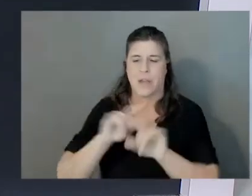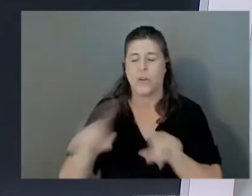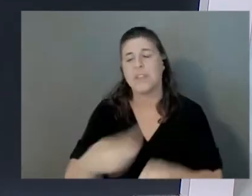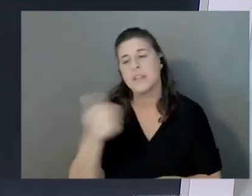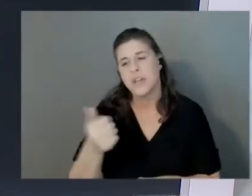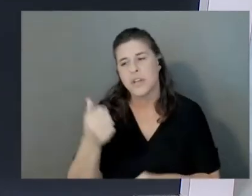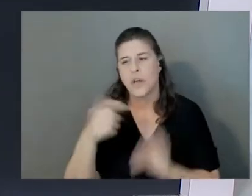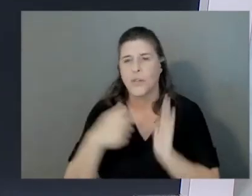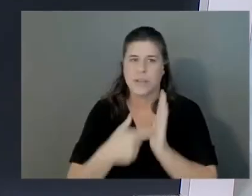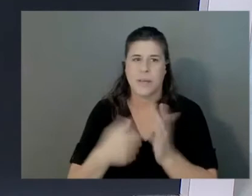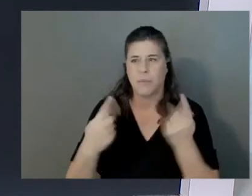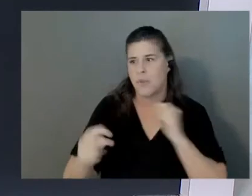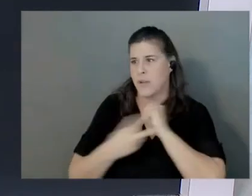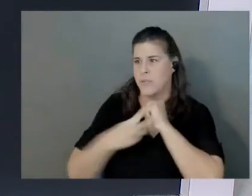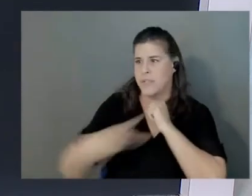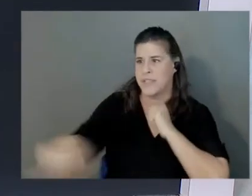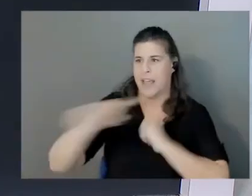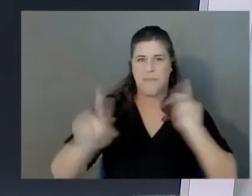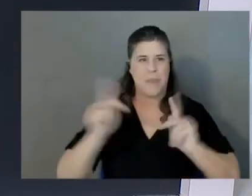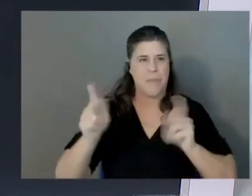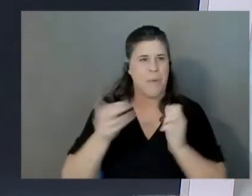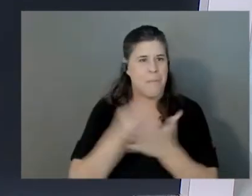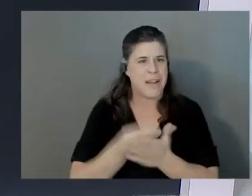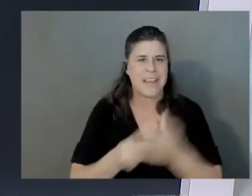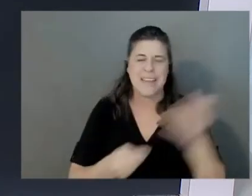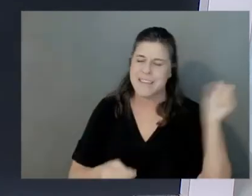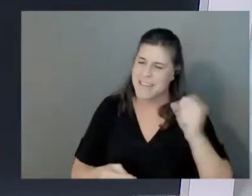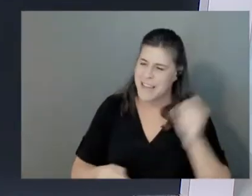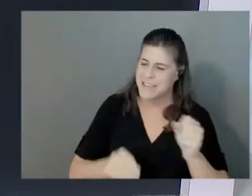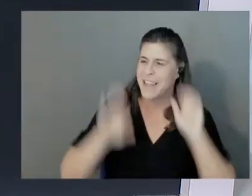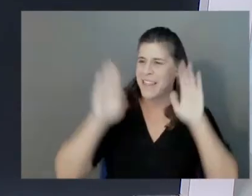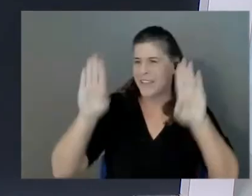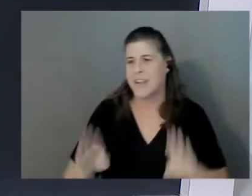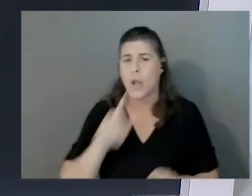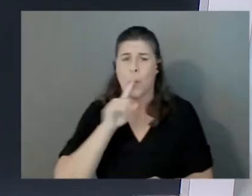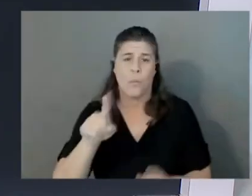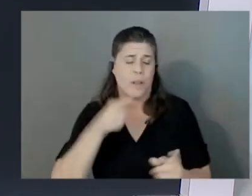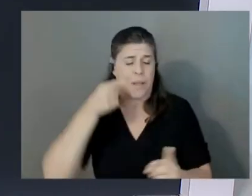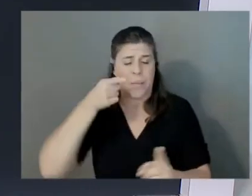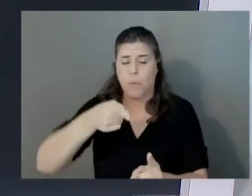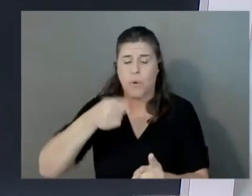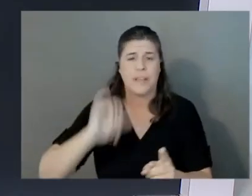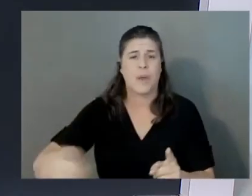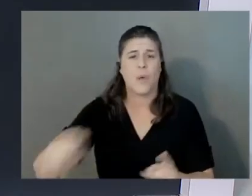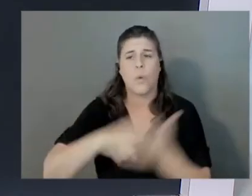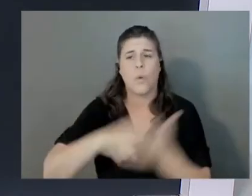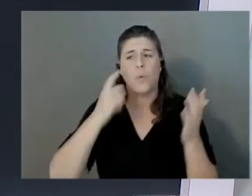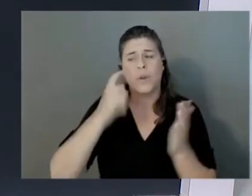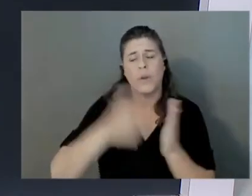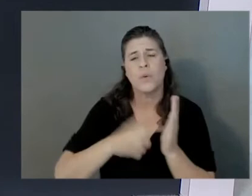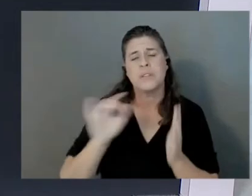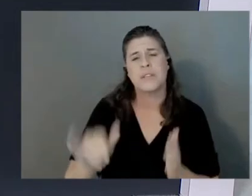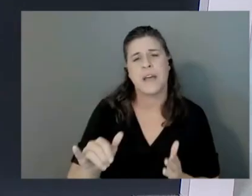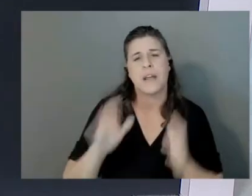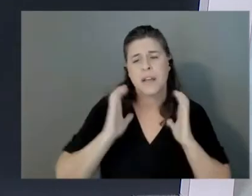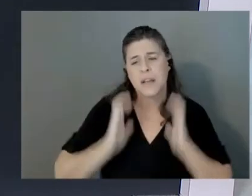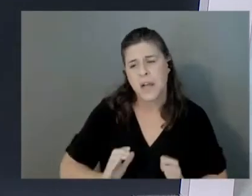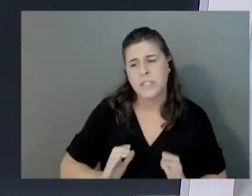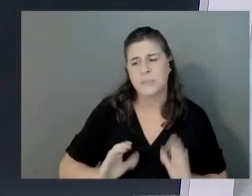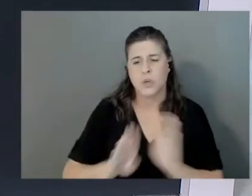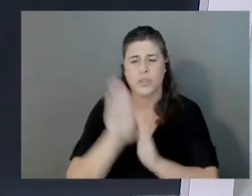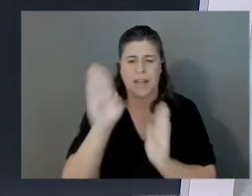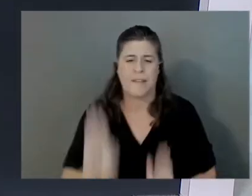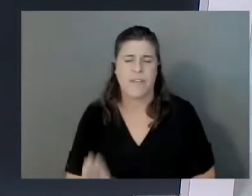money. Yeah, exactly. That's fantastic. Yeah, and really it comes down to, what we were seeing was customers and developers having to do